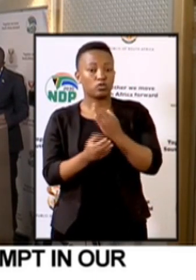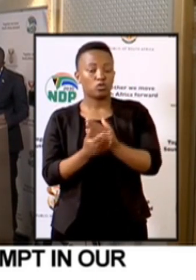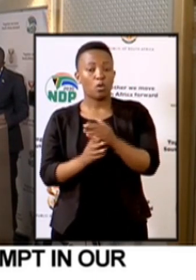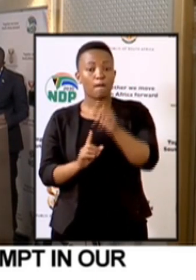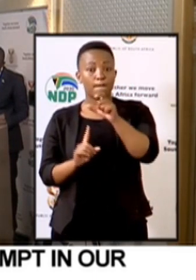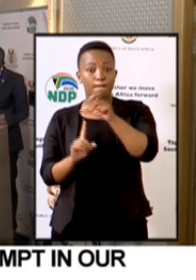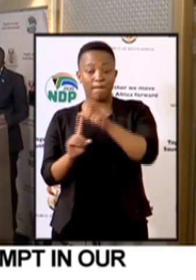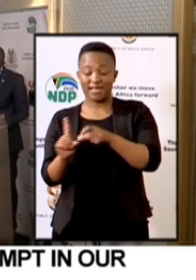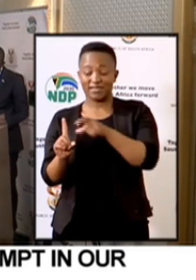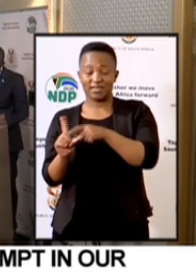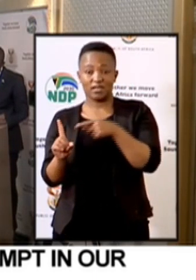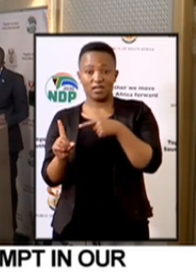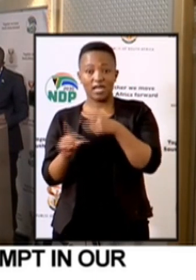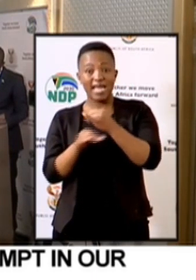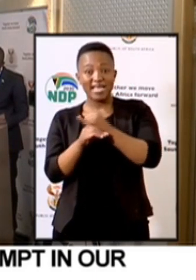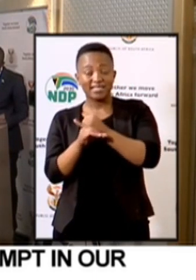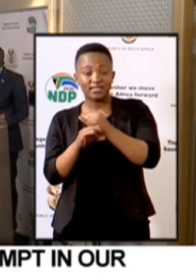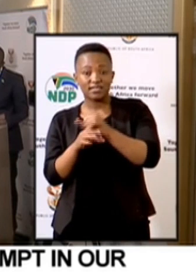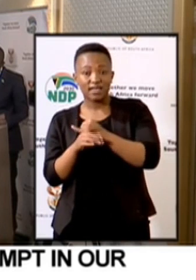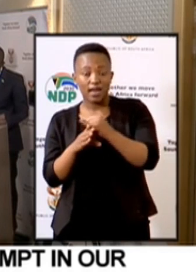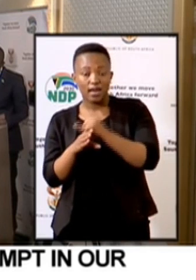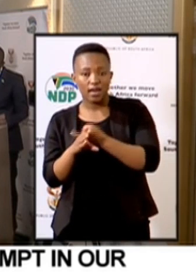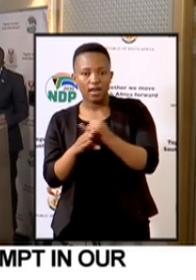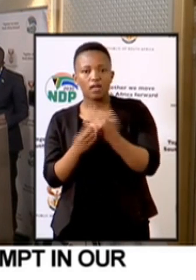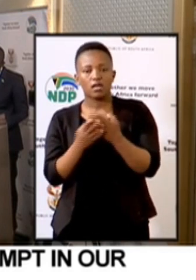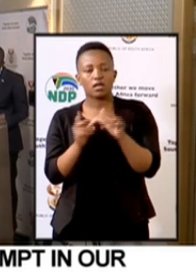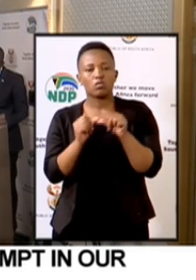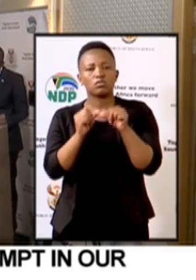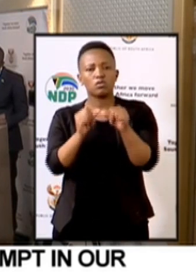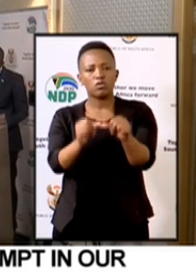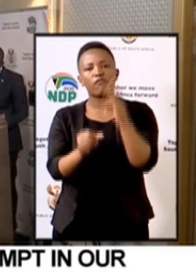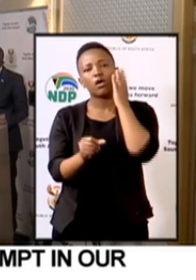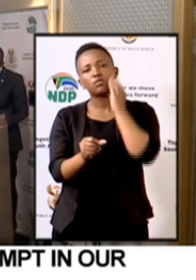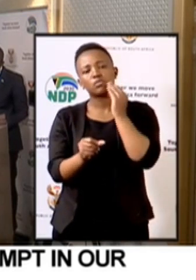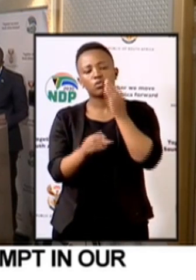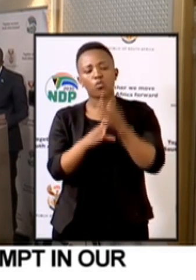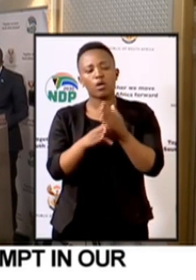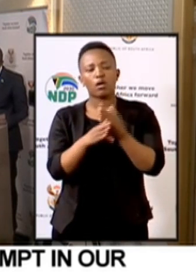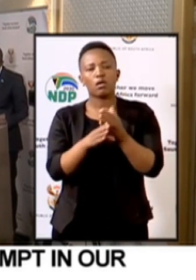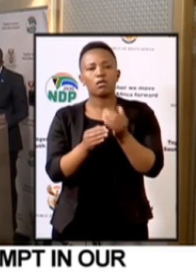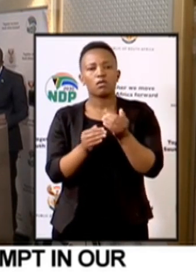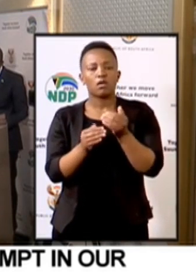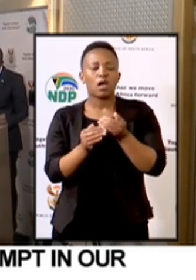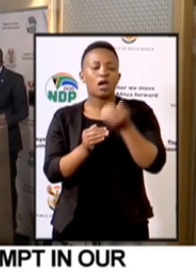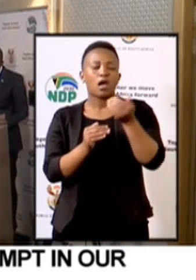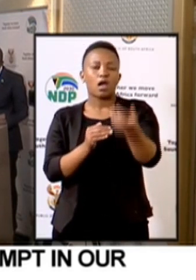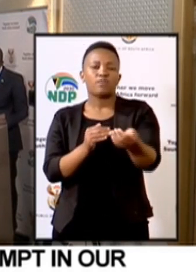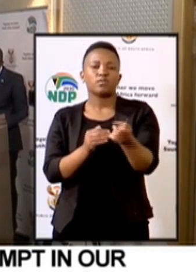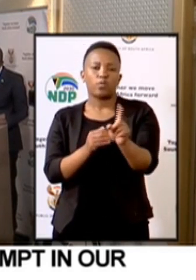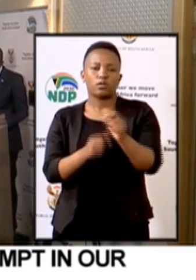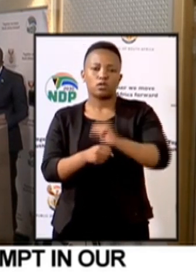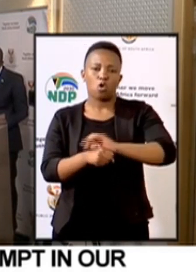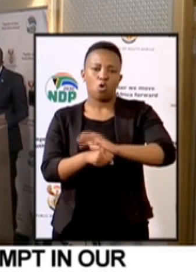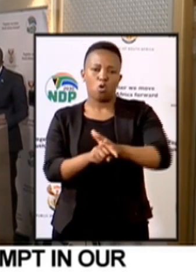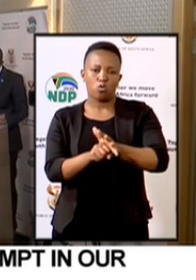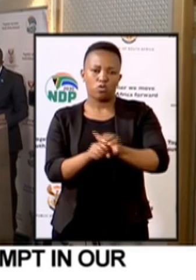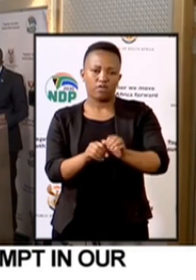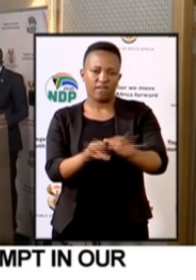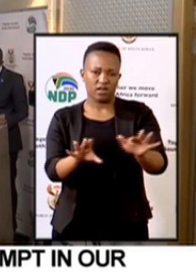interns are still able to continue with the program post COVID-19?